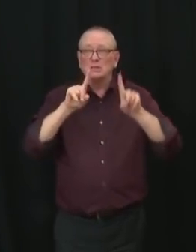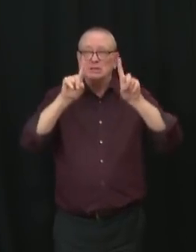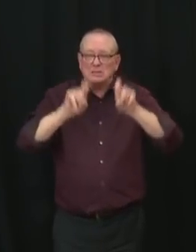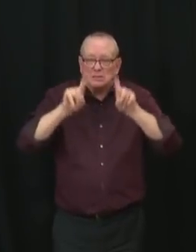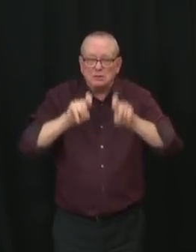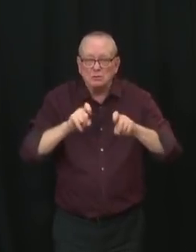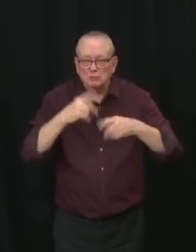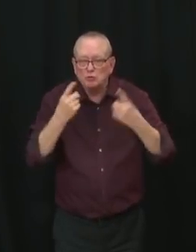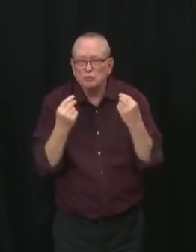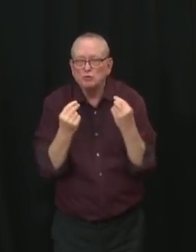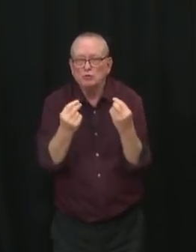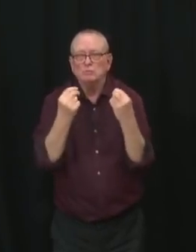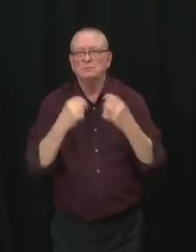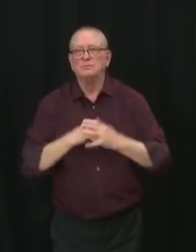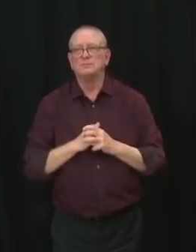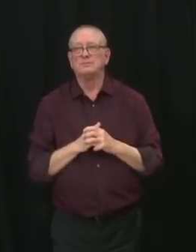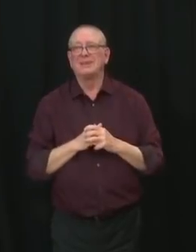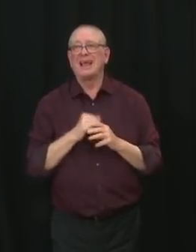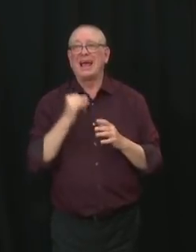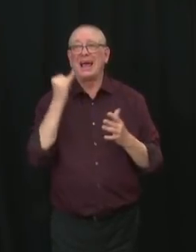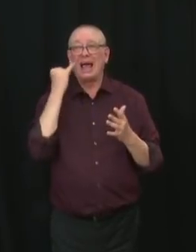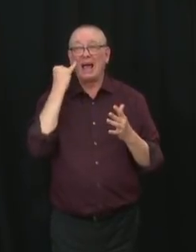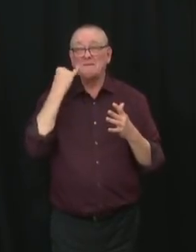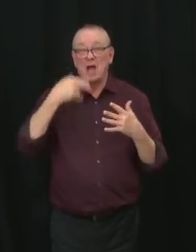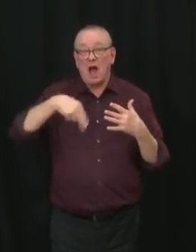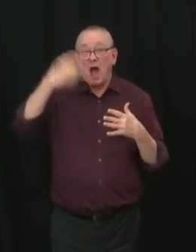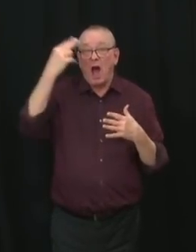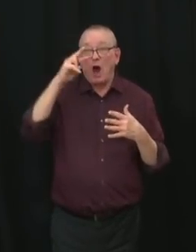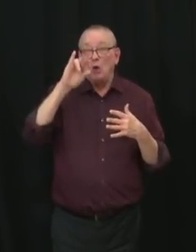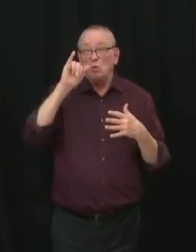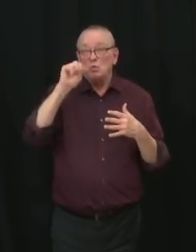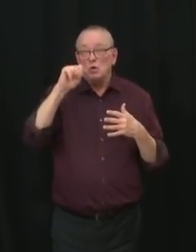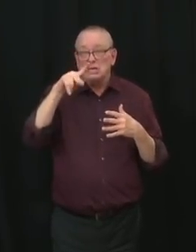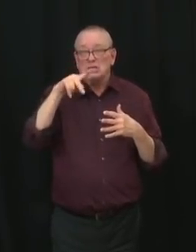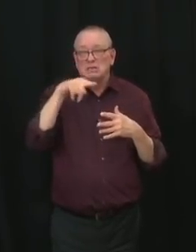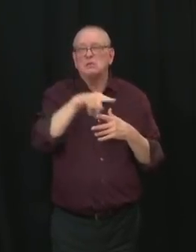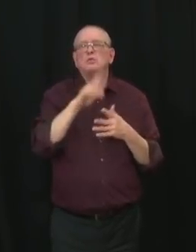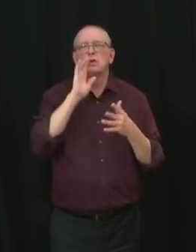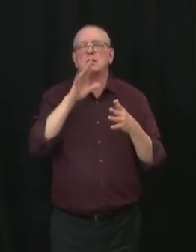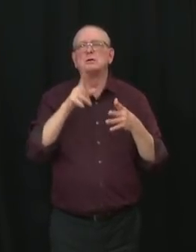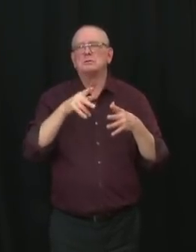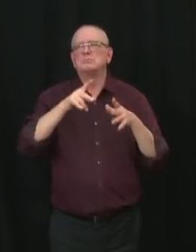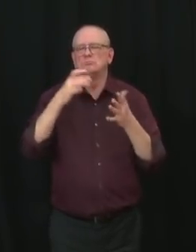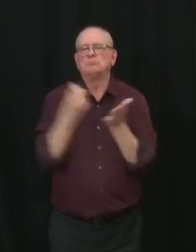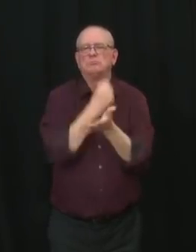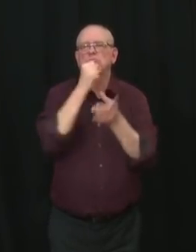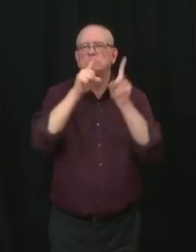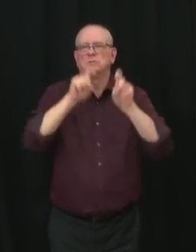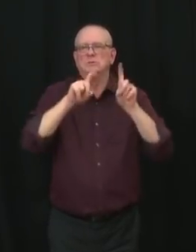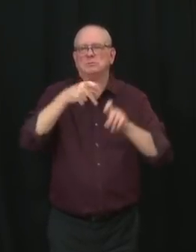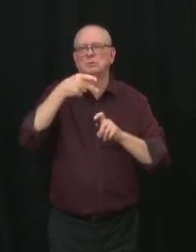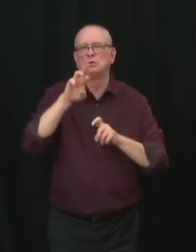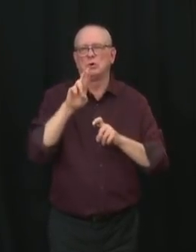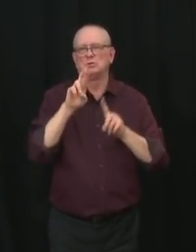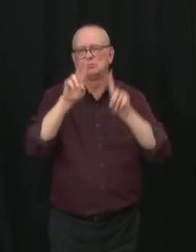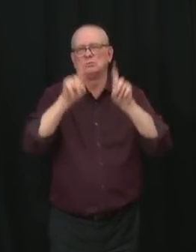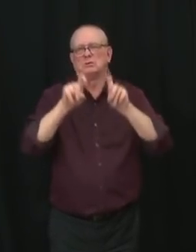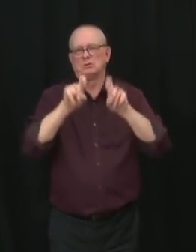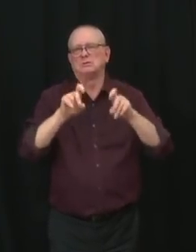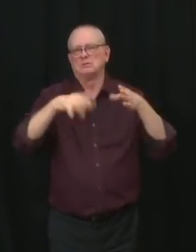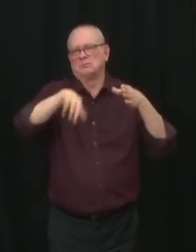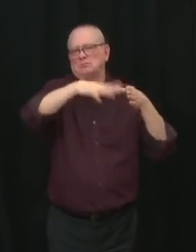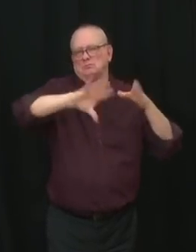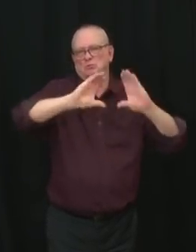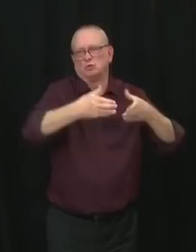timely way, and we have the opportunity today to introduce a small change to PCR testing eligibility. Effective